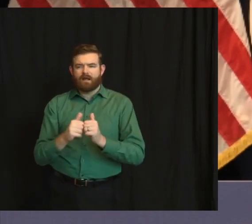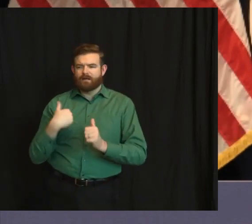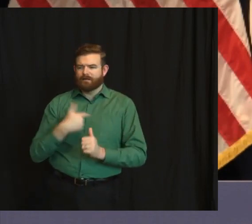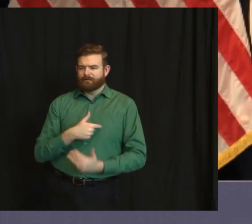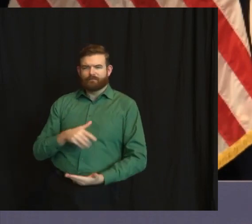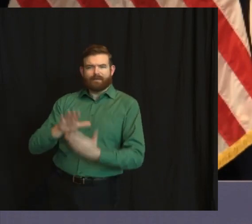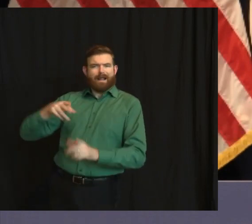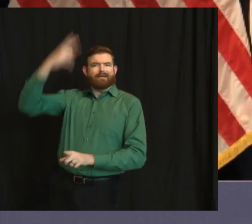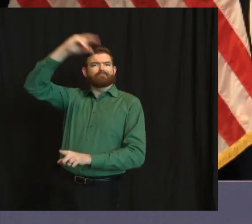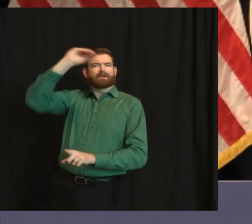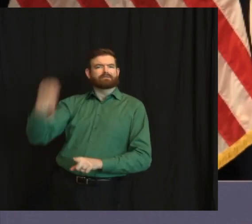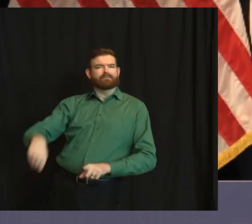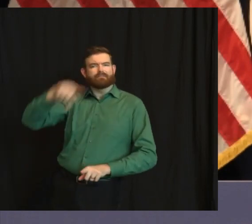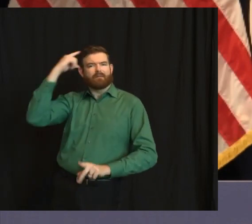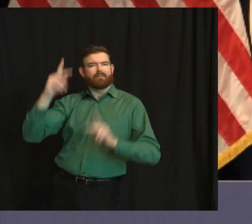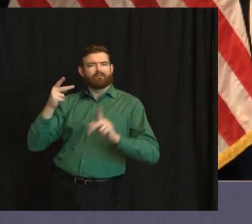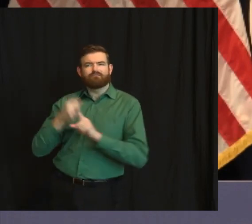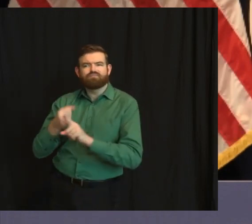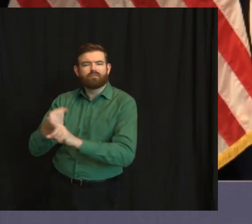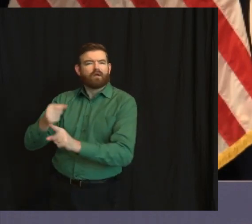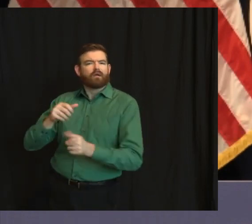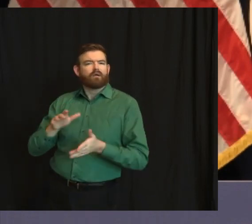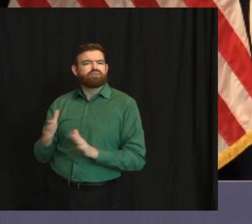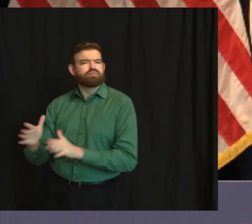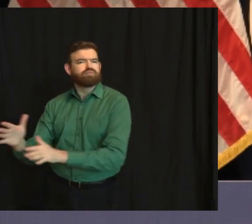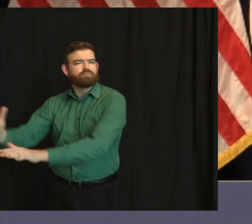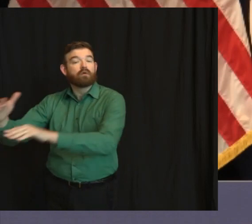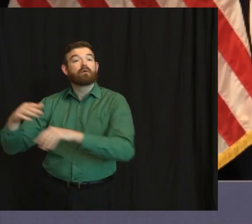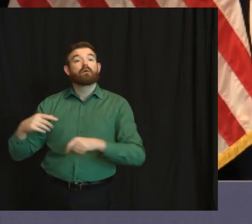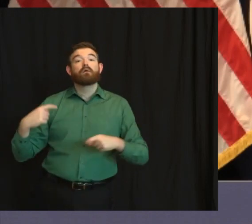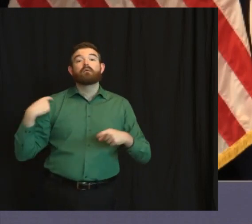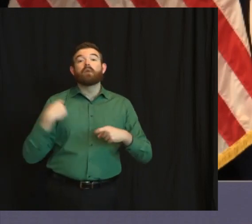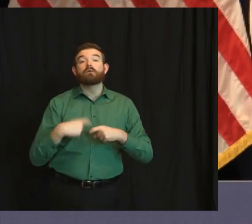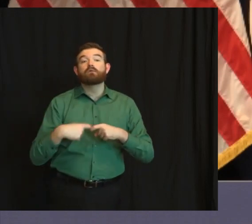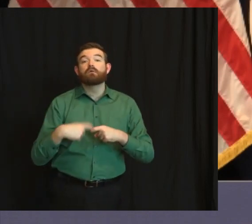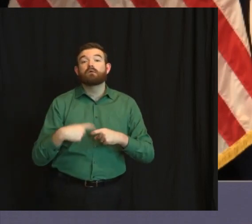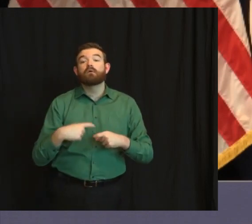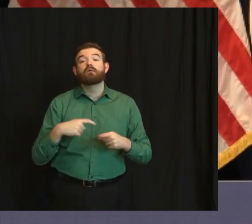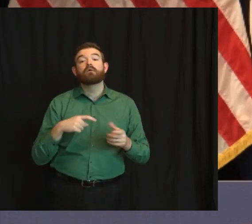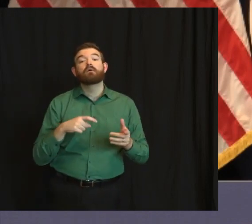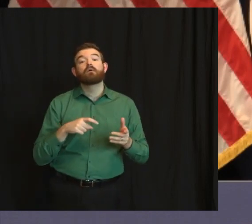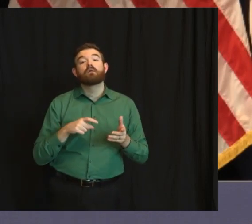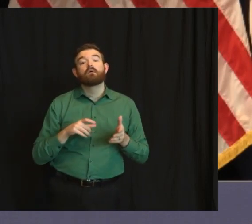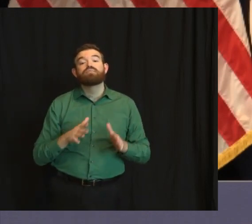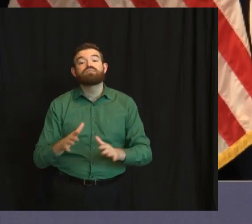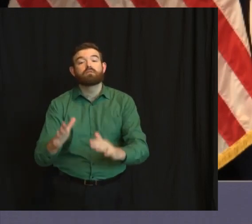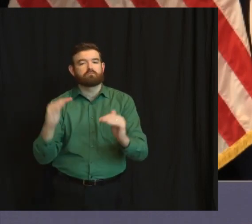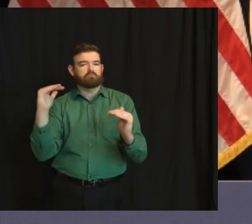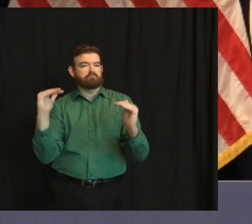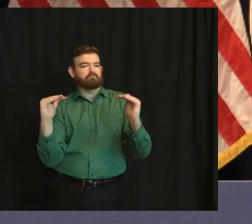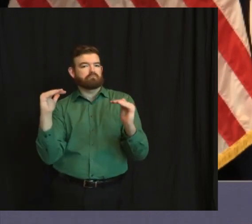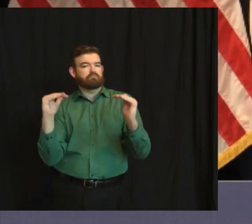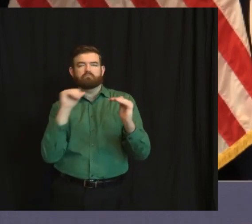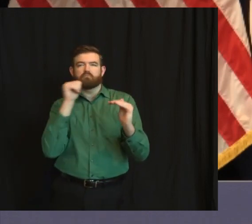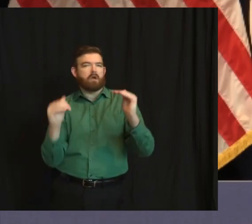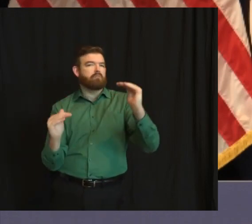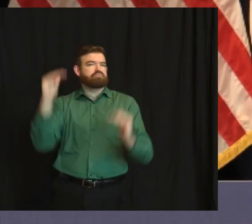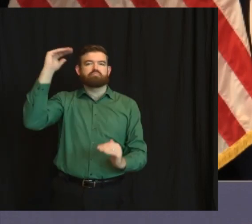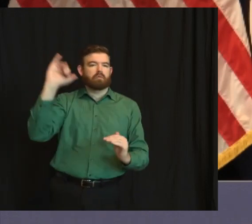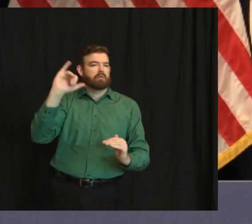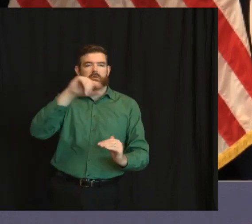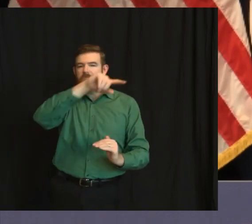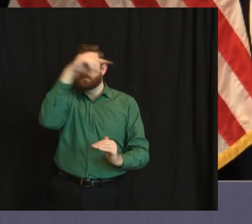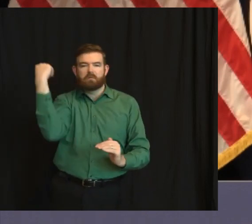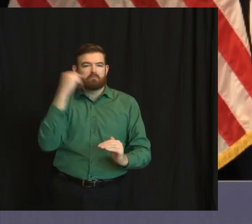the Hispanic fatalities have been about the representation, and this is the second data point you've had this week, and I just want to make